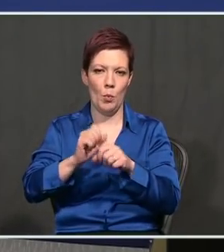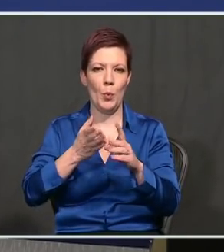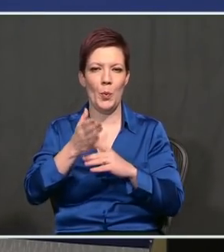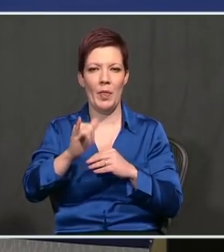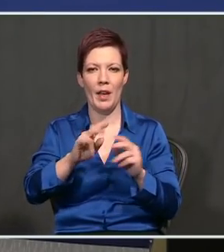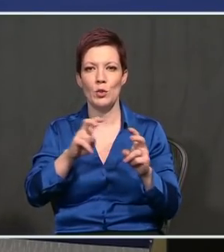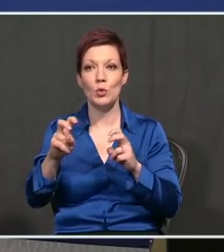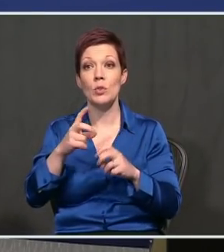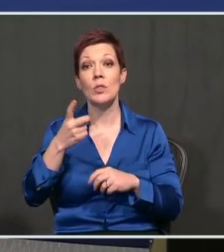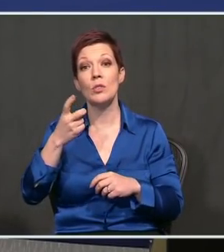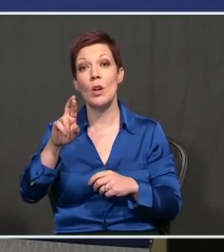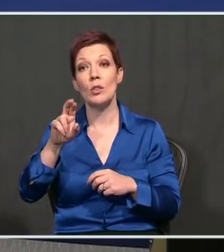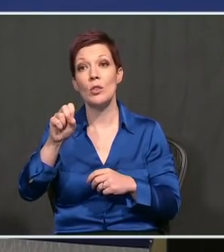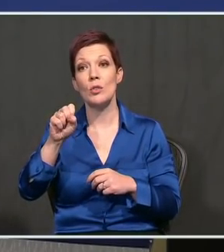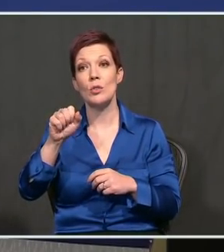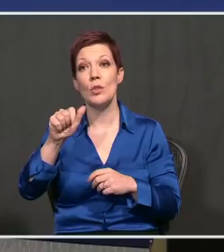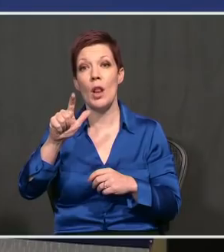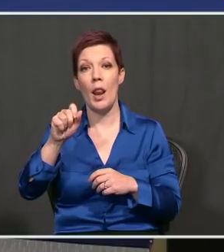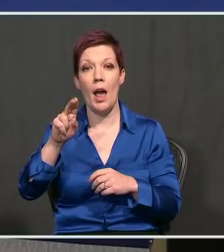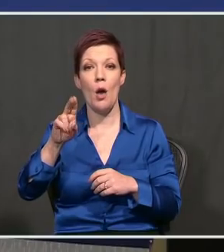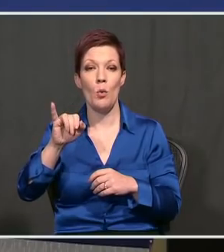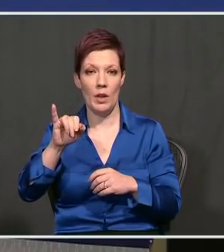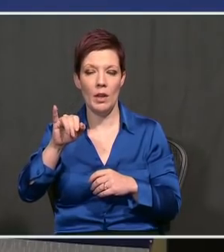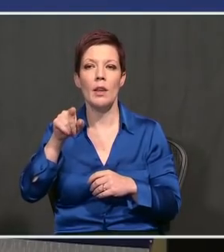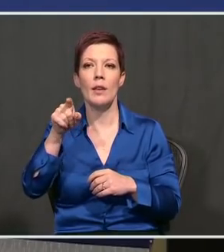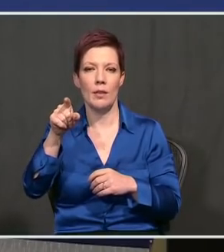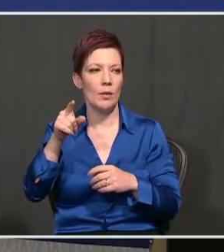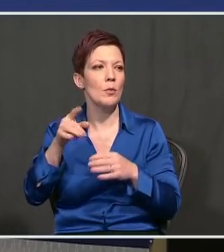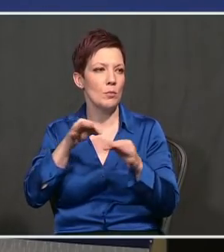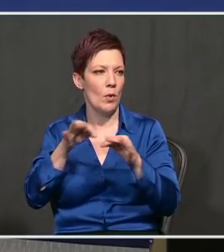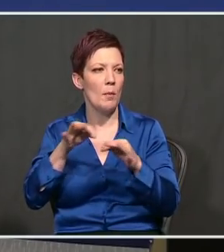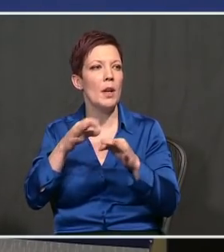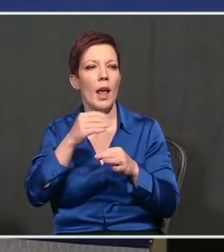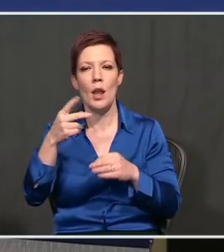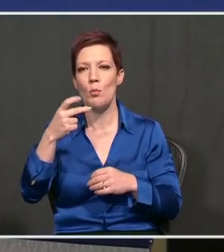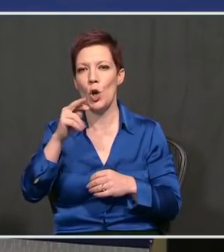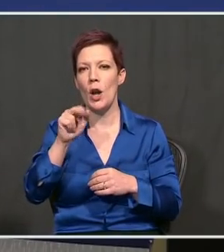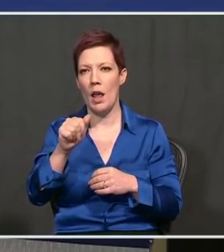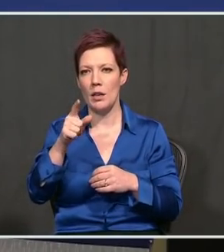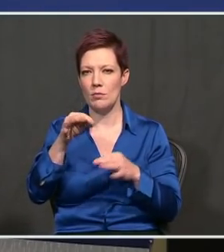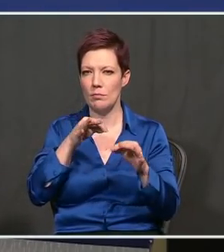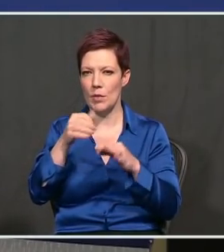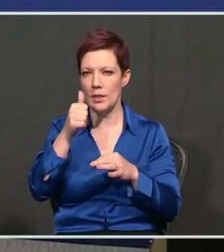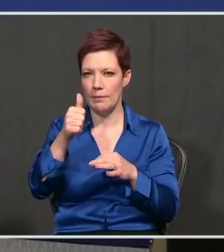General Perna describe all of this in their own words. Dr. Slowey. Thank you.